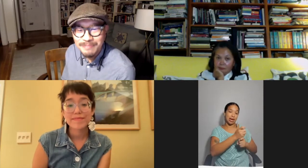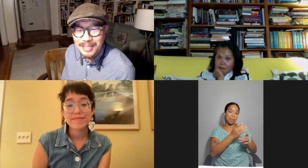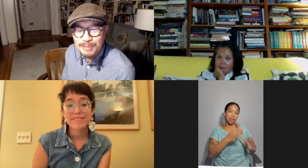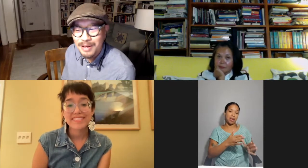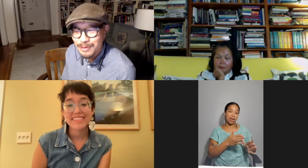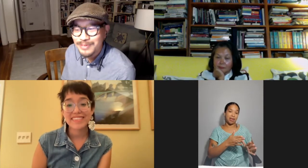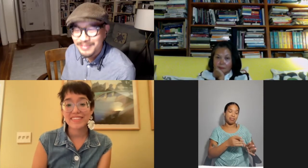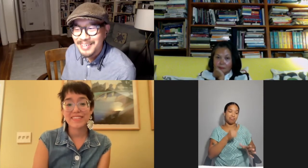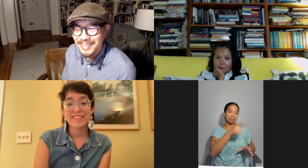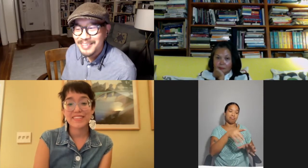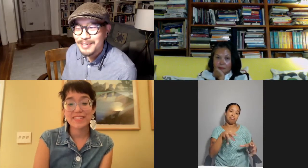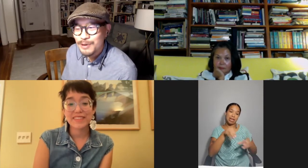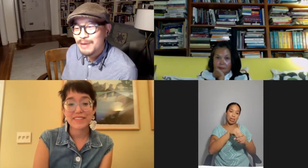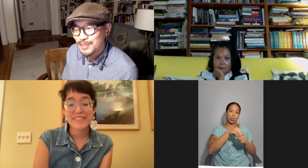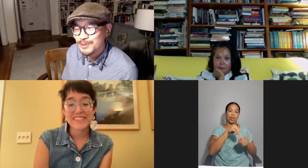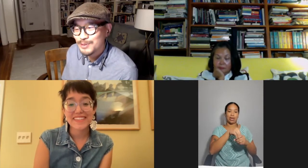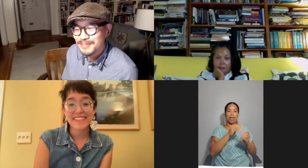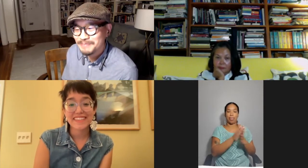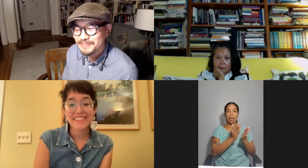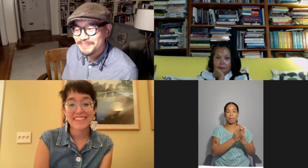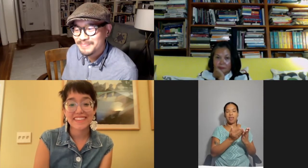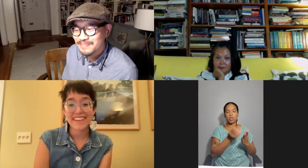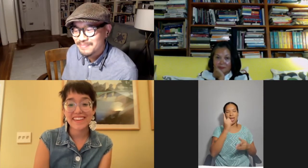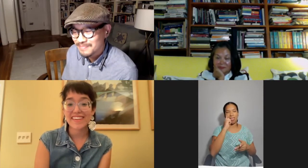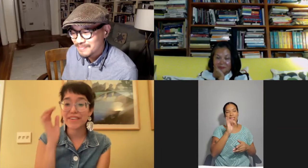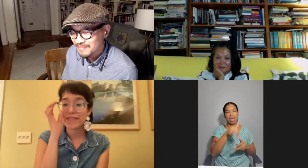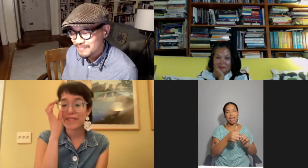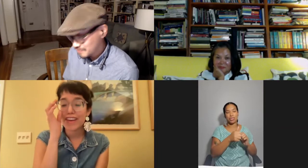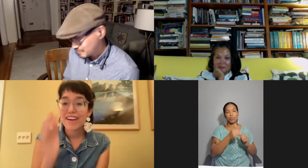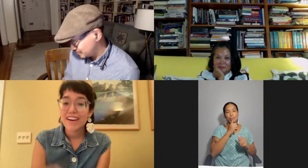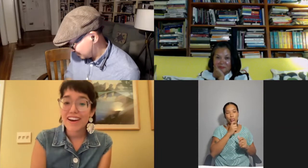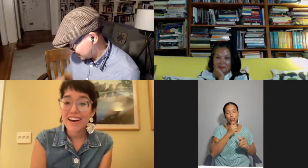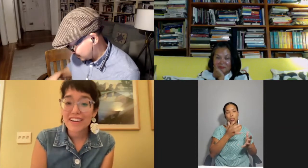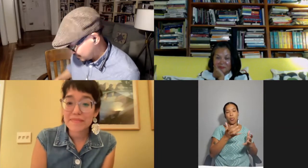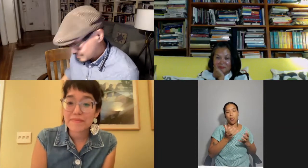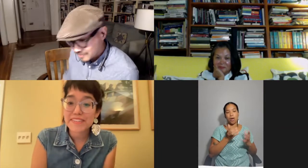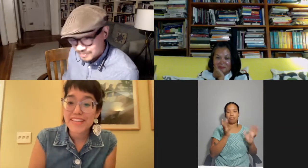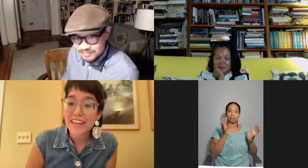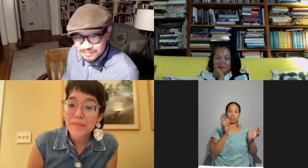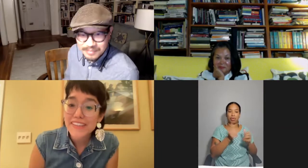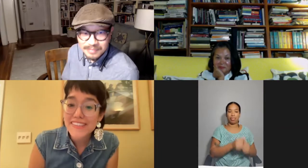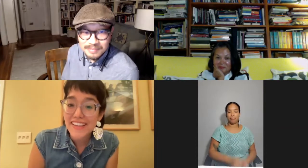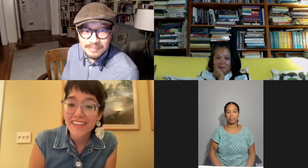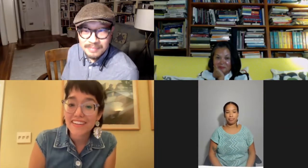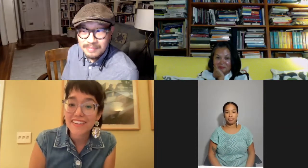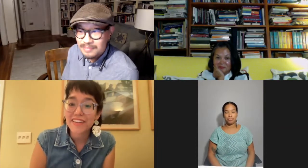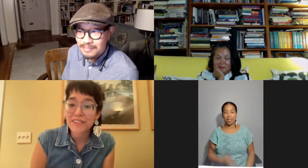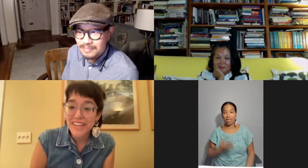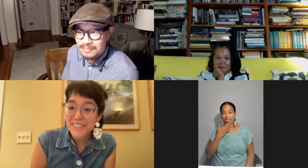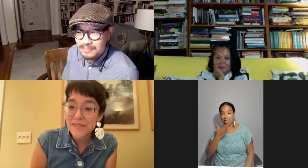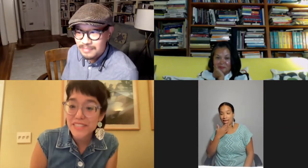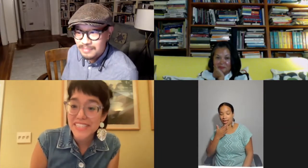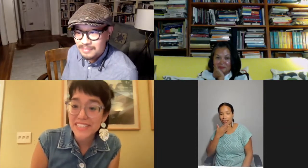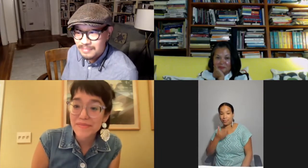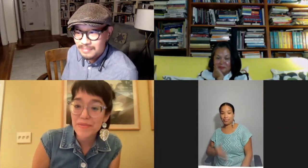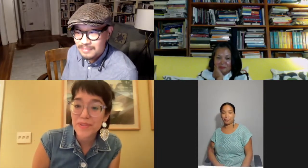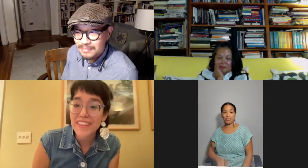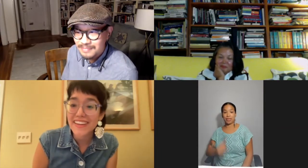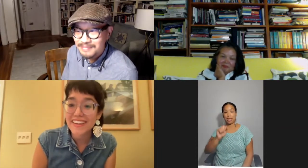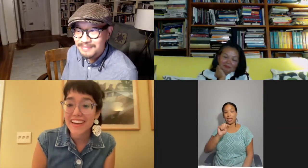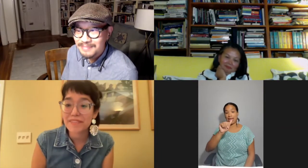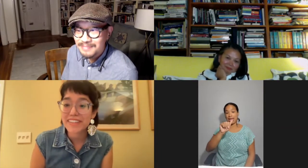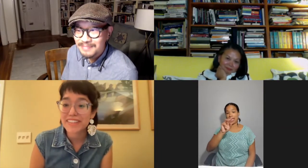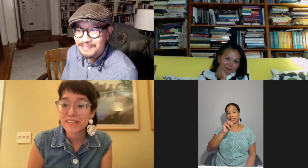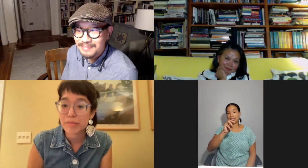So that's probably who I would choose. Thank you. Tammy said, congrats, Eugene.